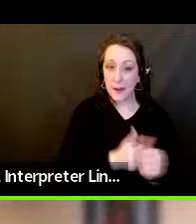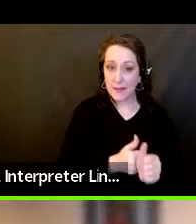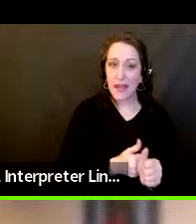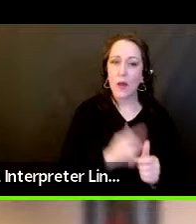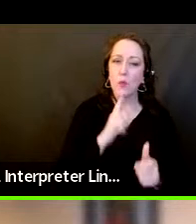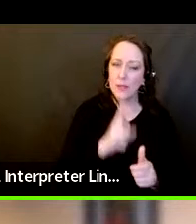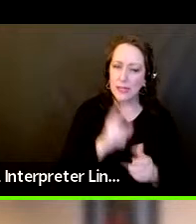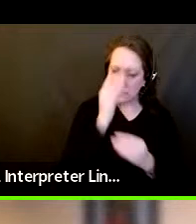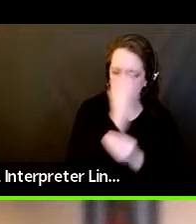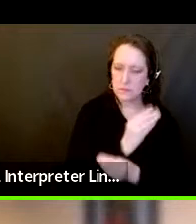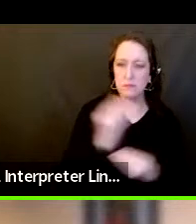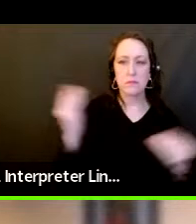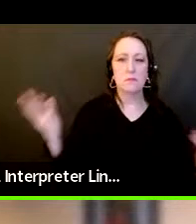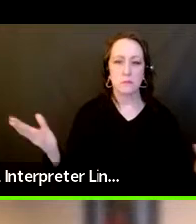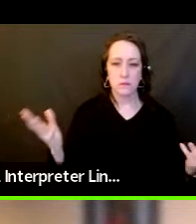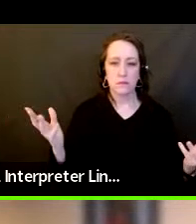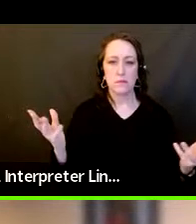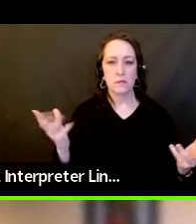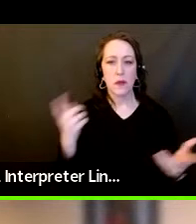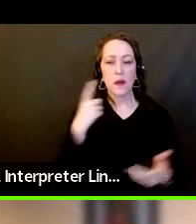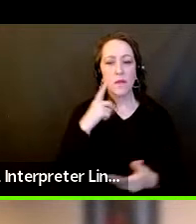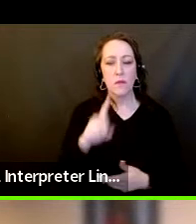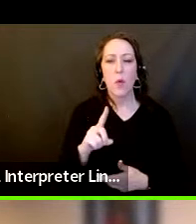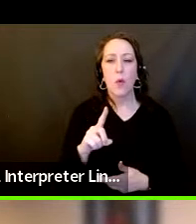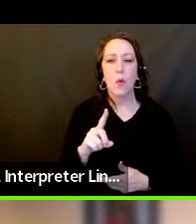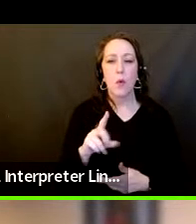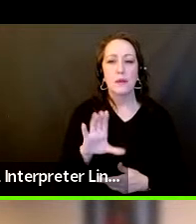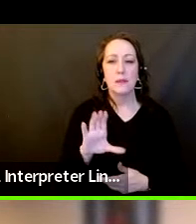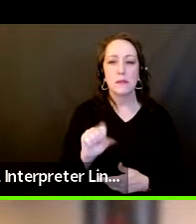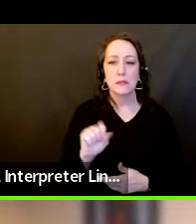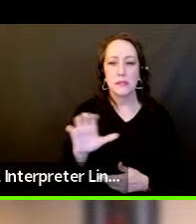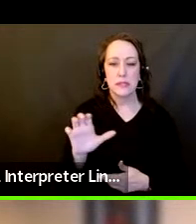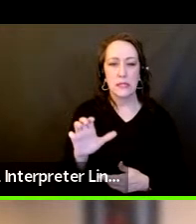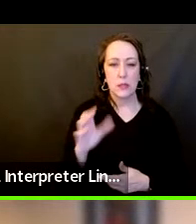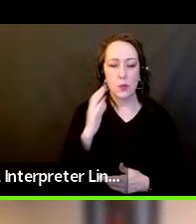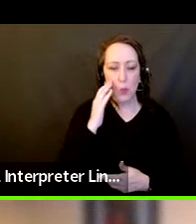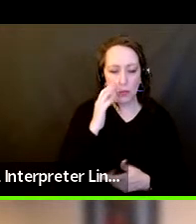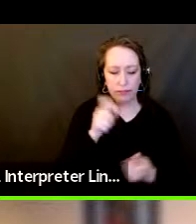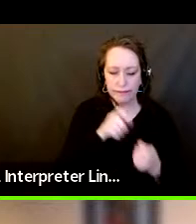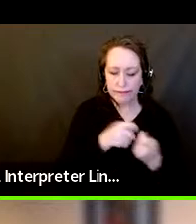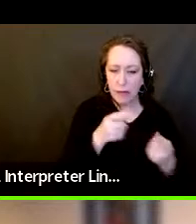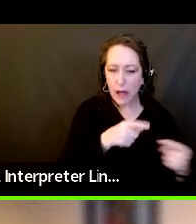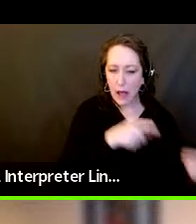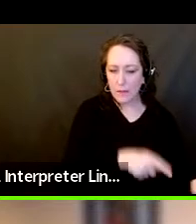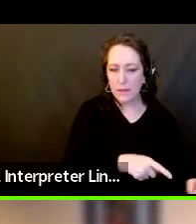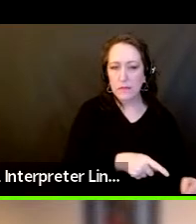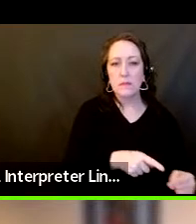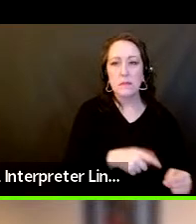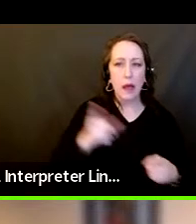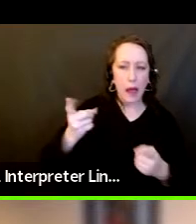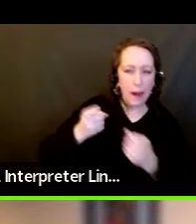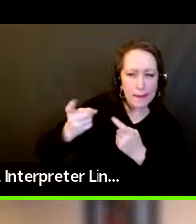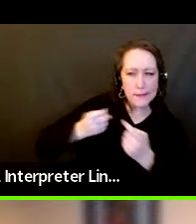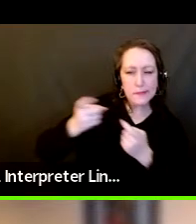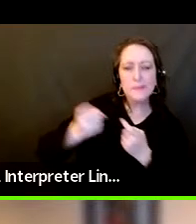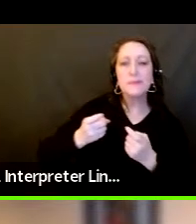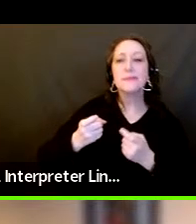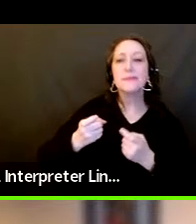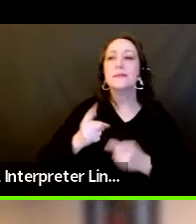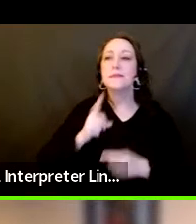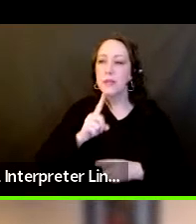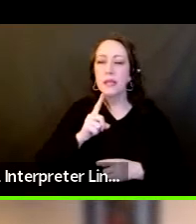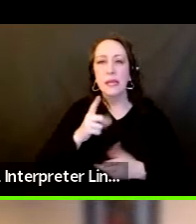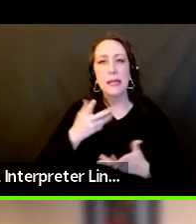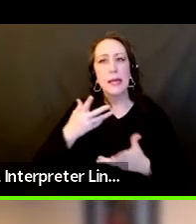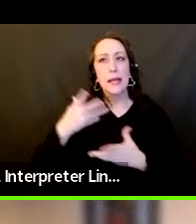really an informational update for the CSC to know exactly what's happening, for you to ask questions, and to really walk